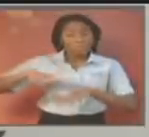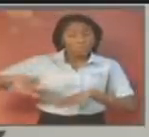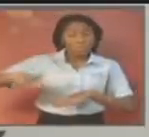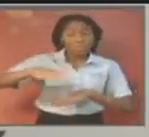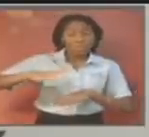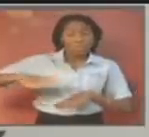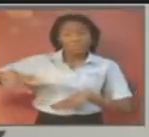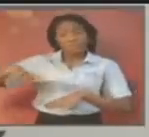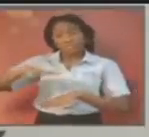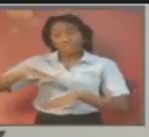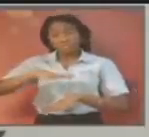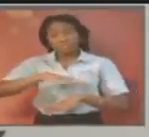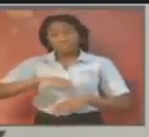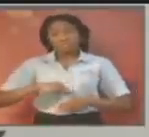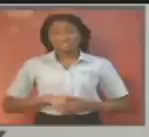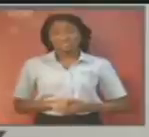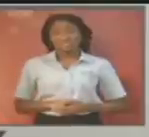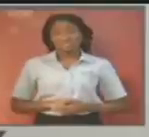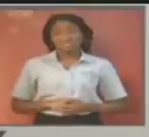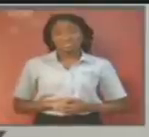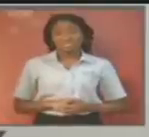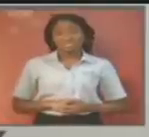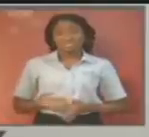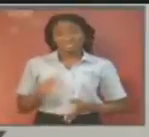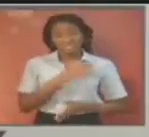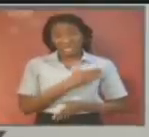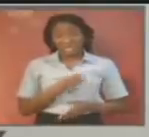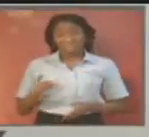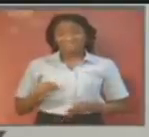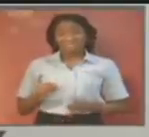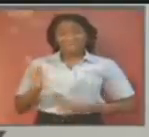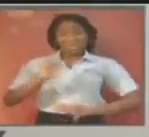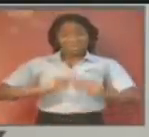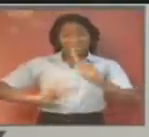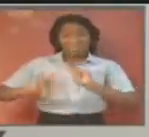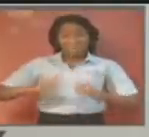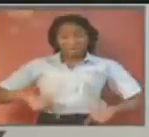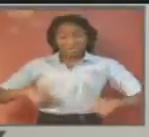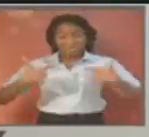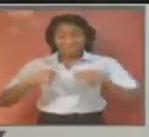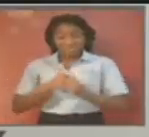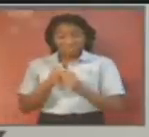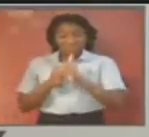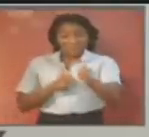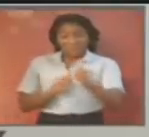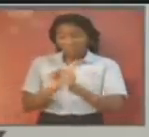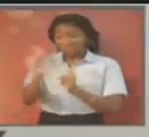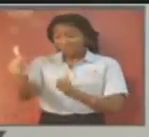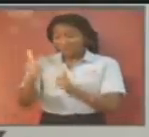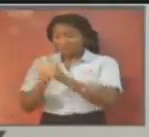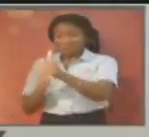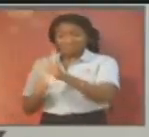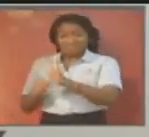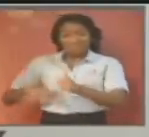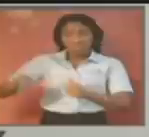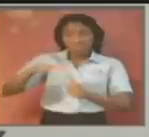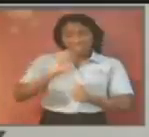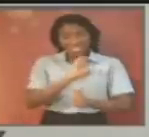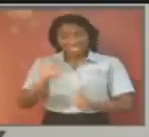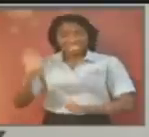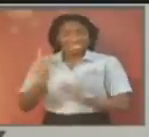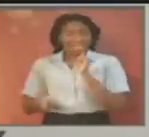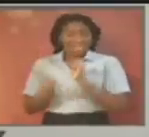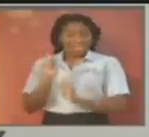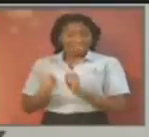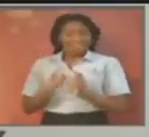challenges associated with a scattered but fairly defined population settlement throughout the region. We have